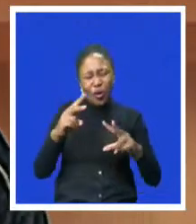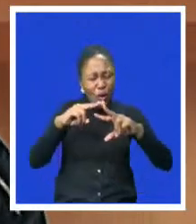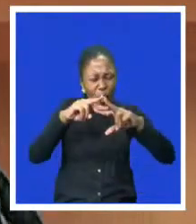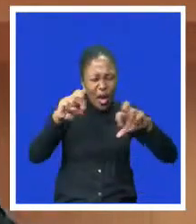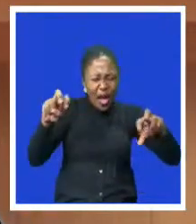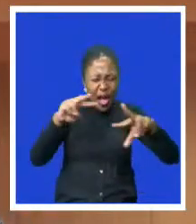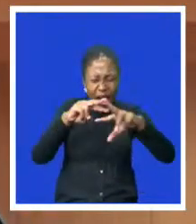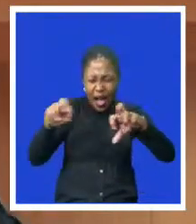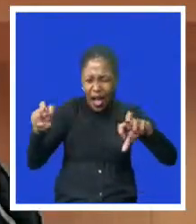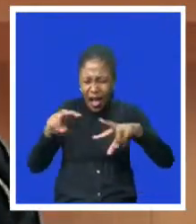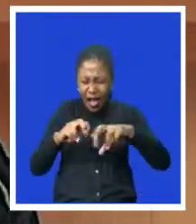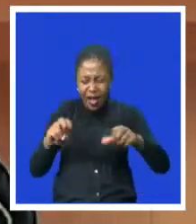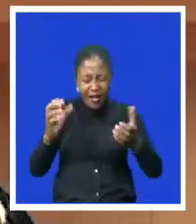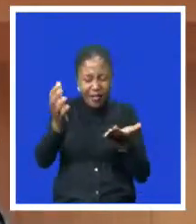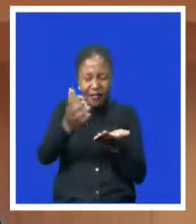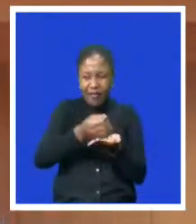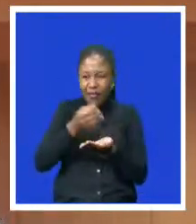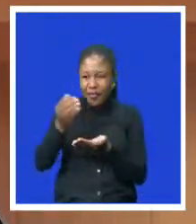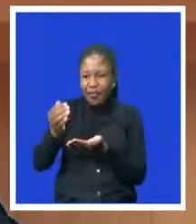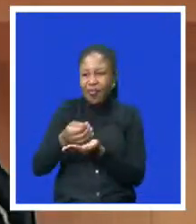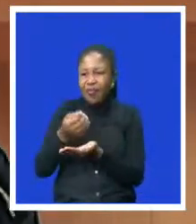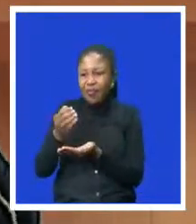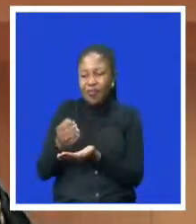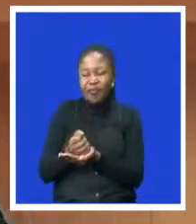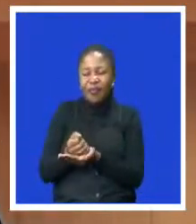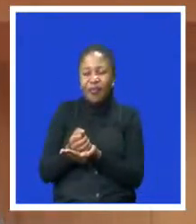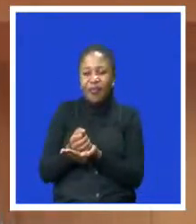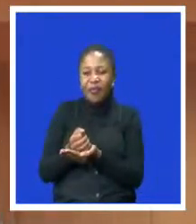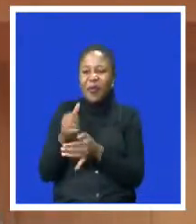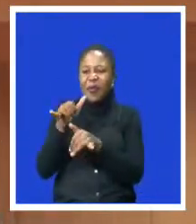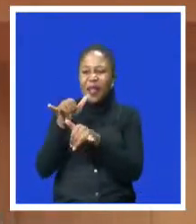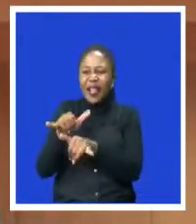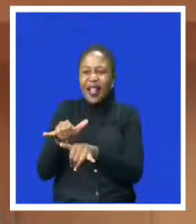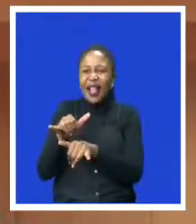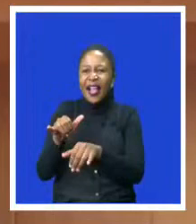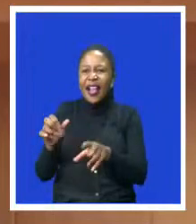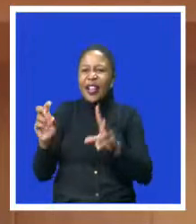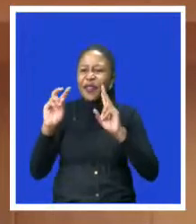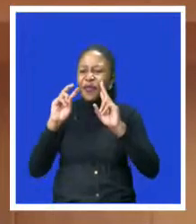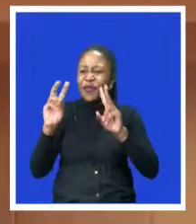all lived a nomadic life.